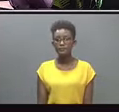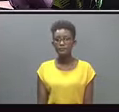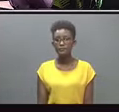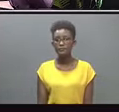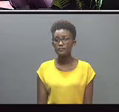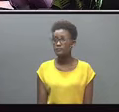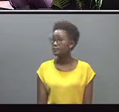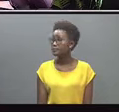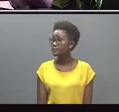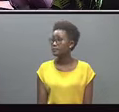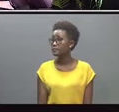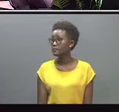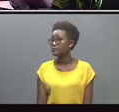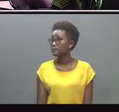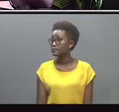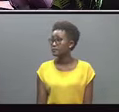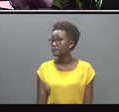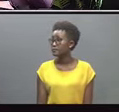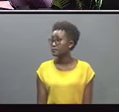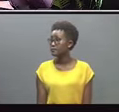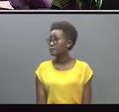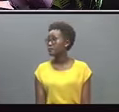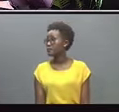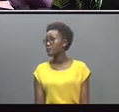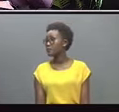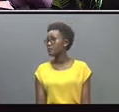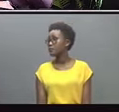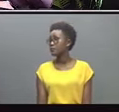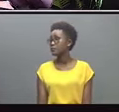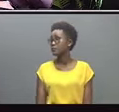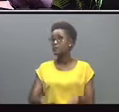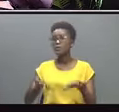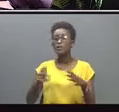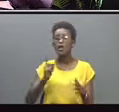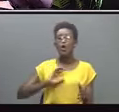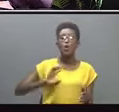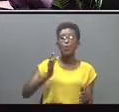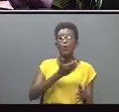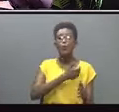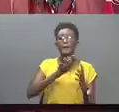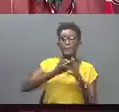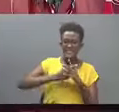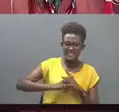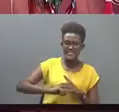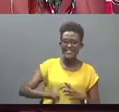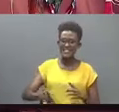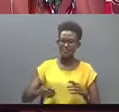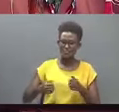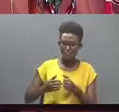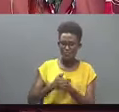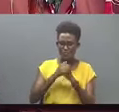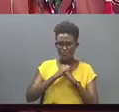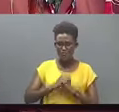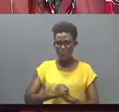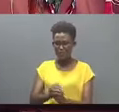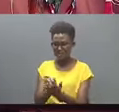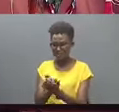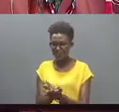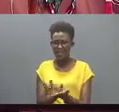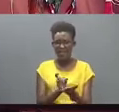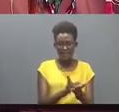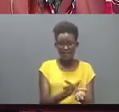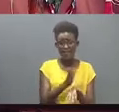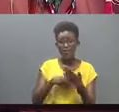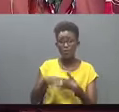iyi myuka niyo abapfumu bakoresha kugira ngo bazane umuvumo. So we began to arrest those powers, principalities, powers